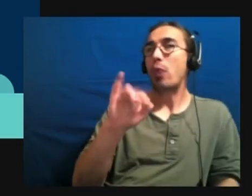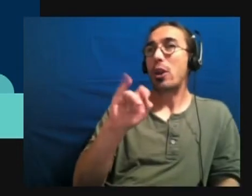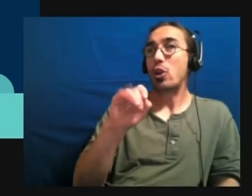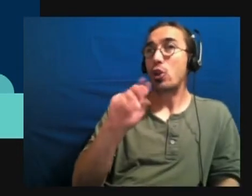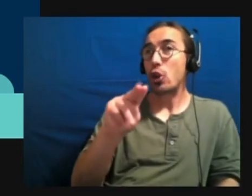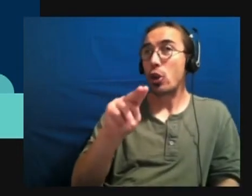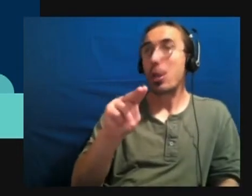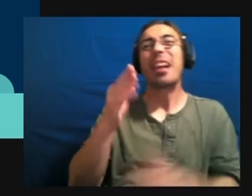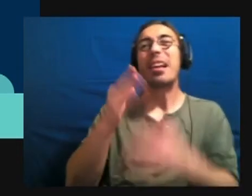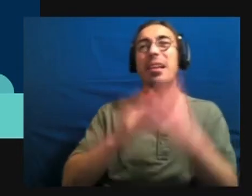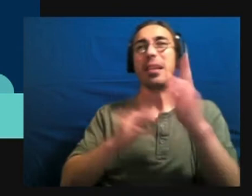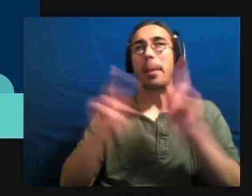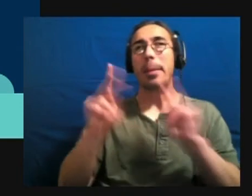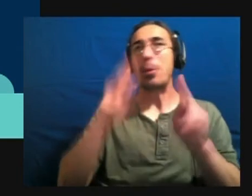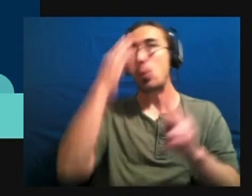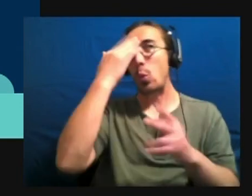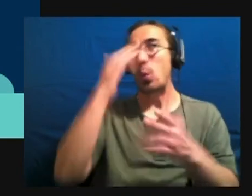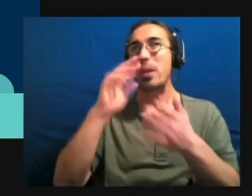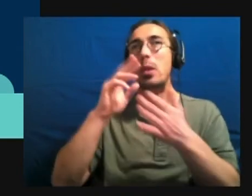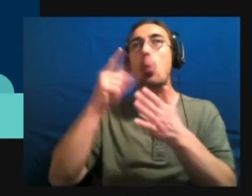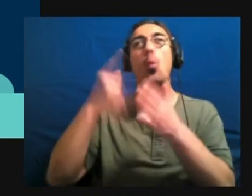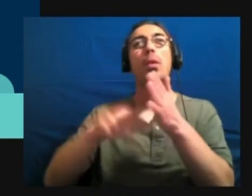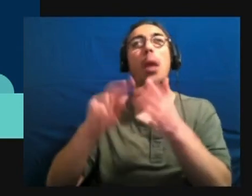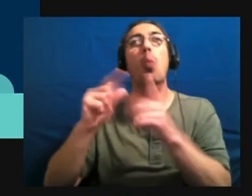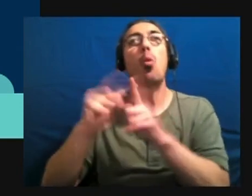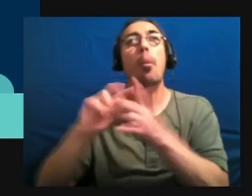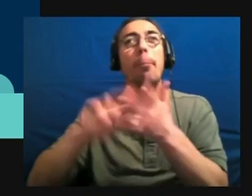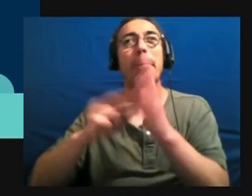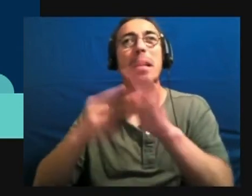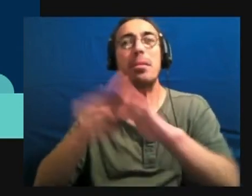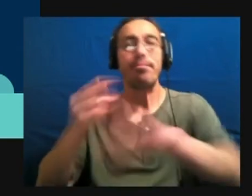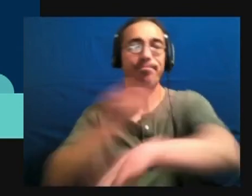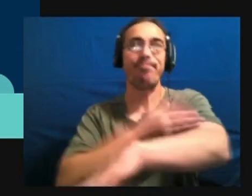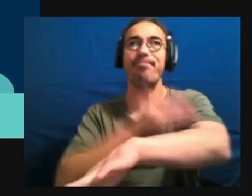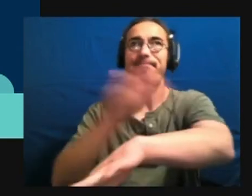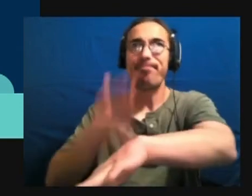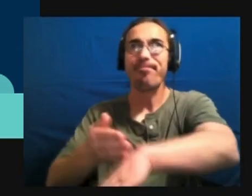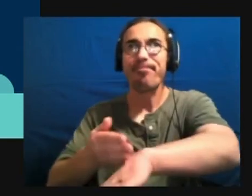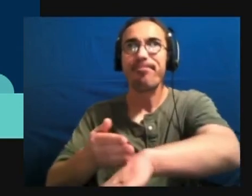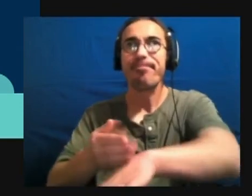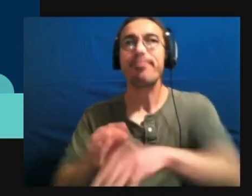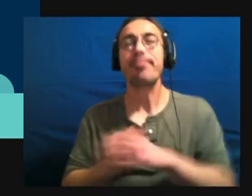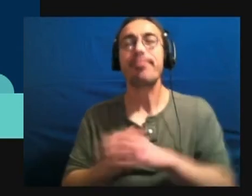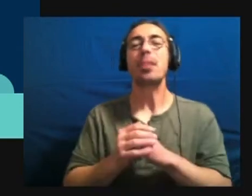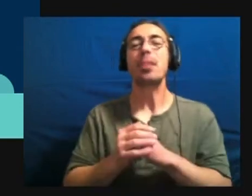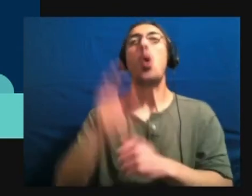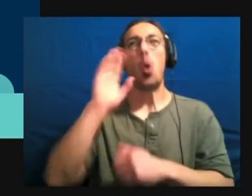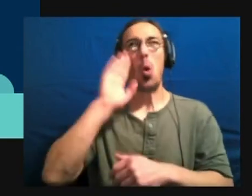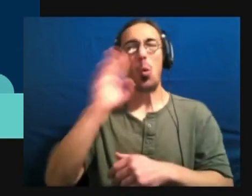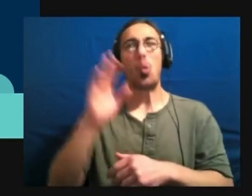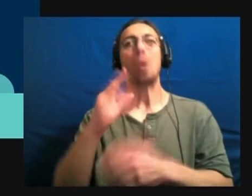means. So we'll talk about that coming up.